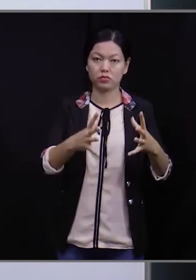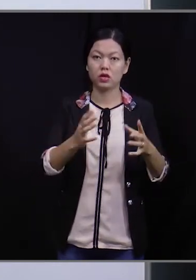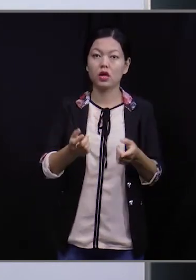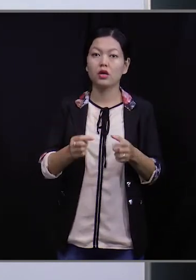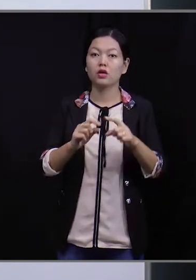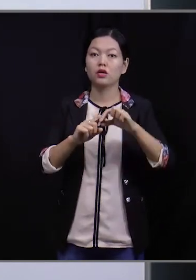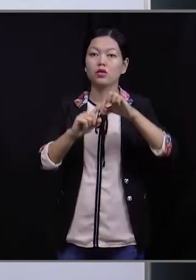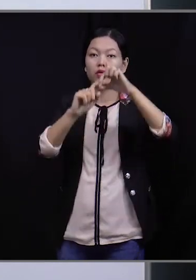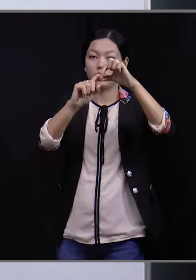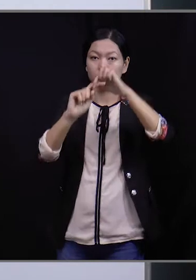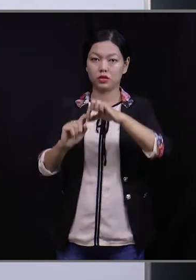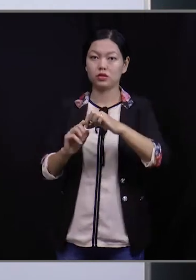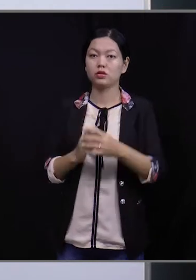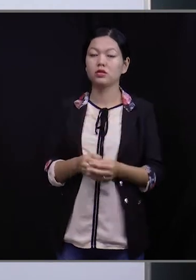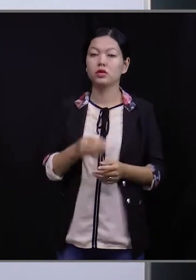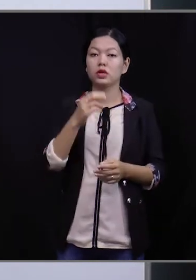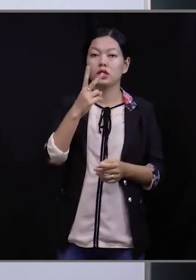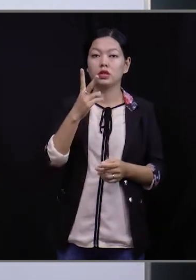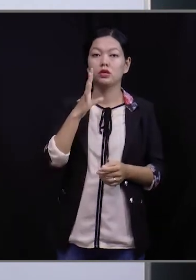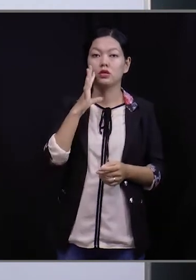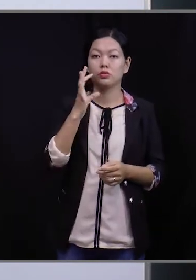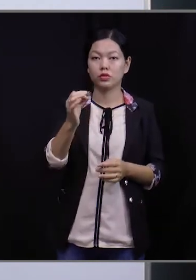use all the measures